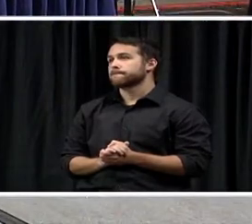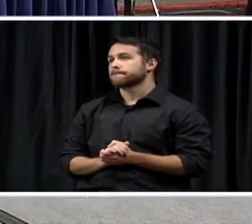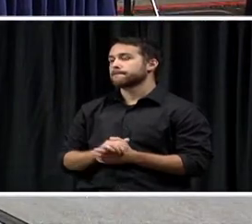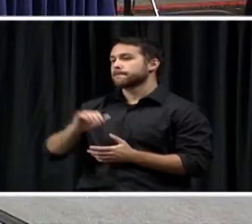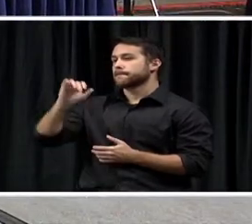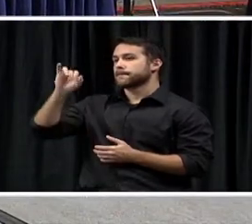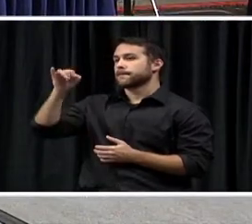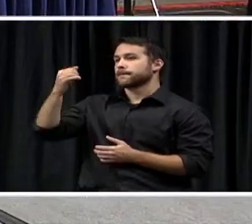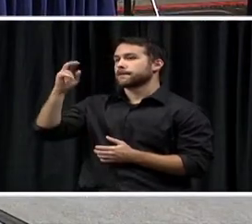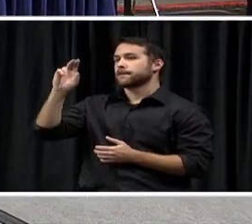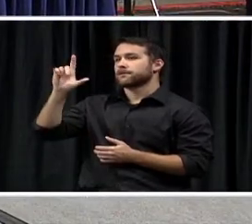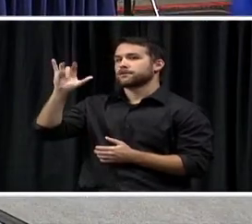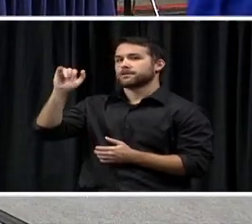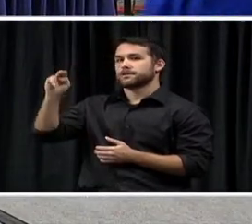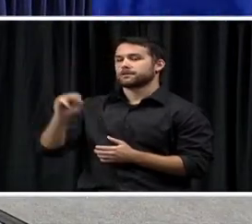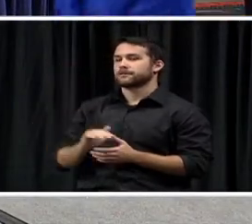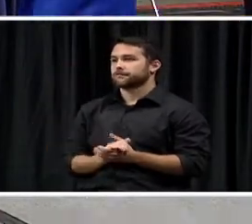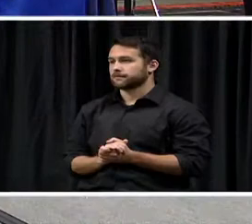Jillian Chizu.